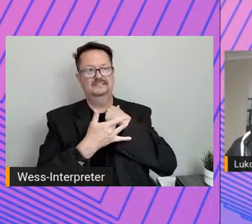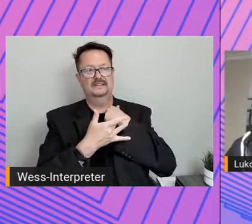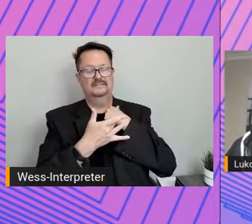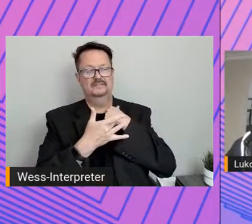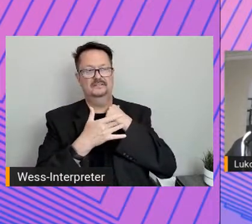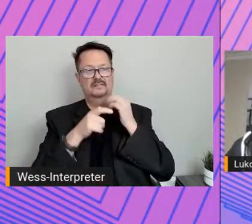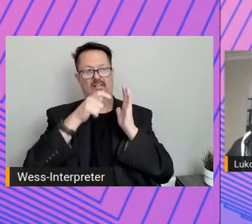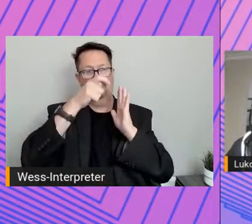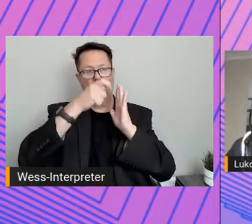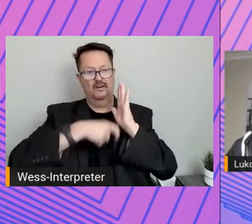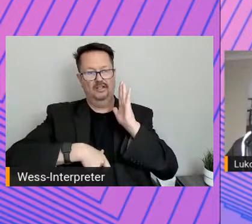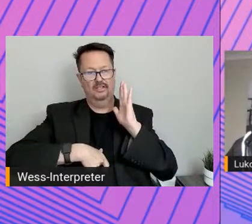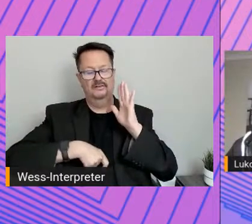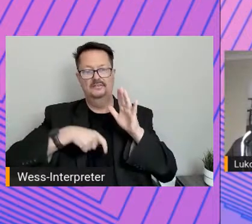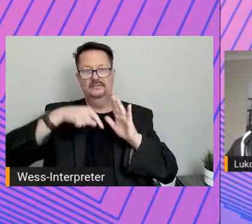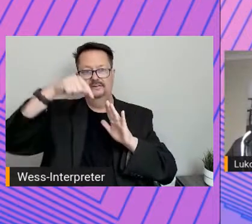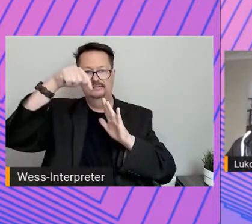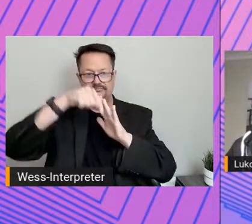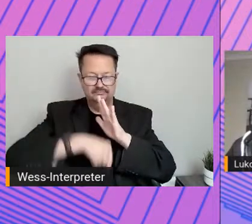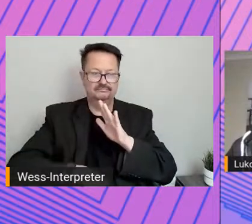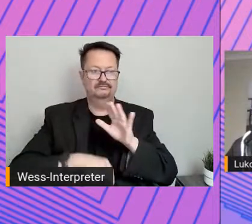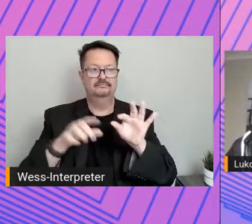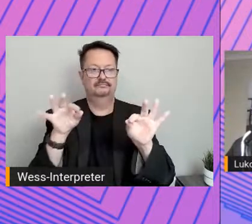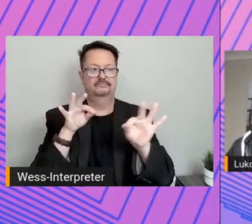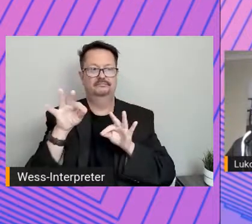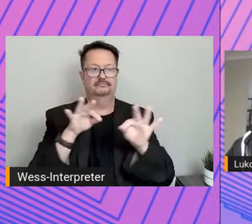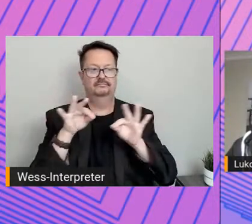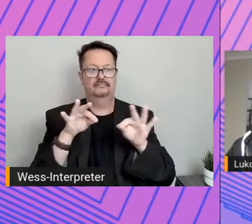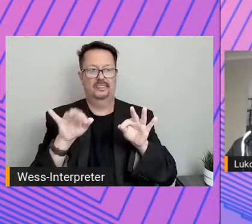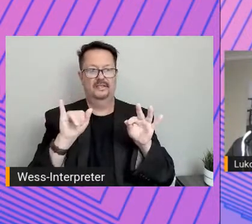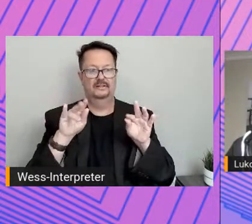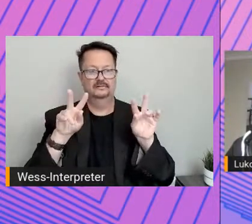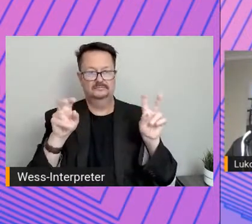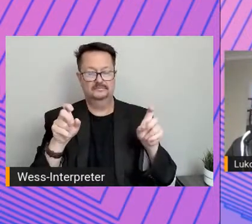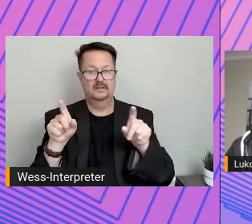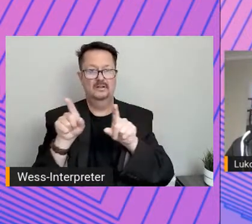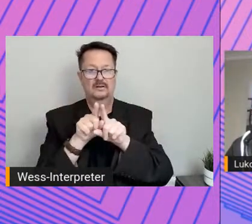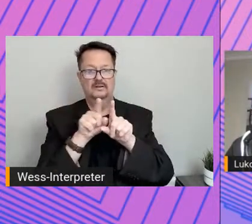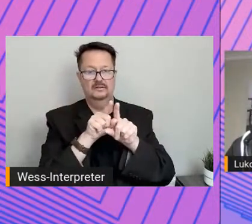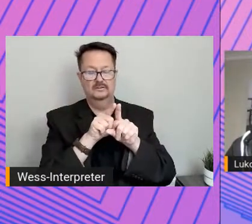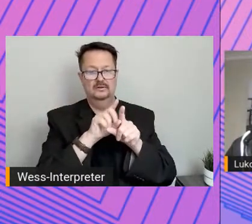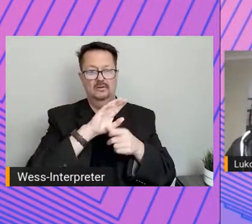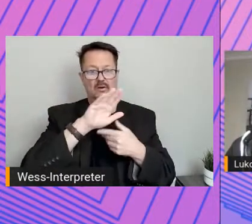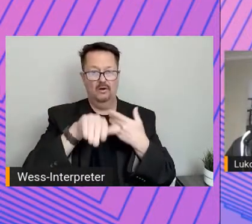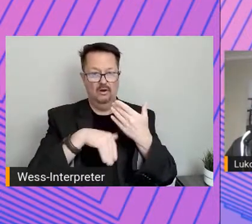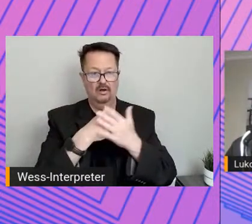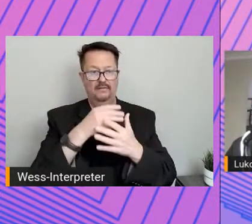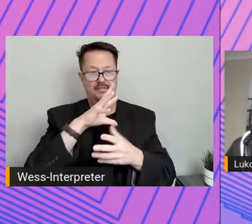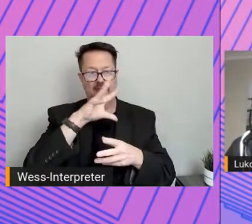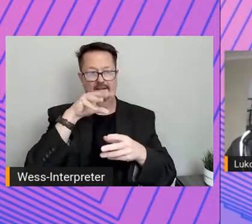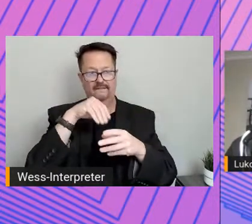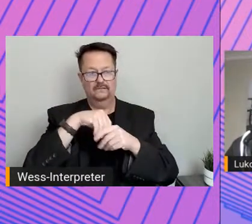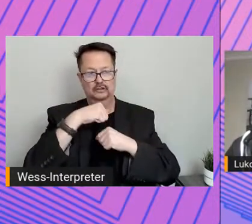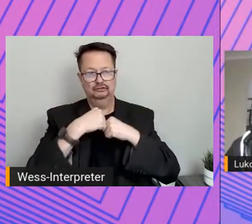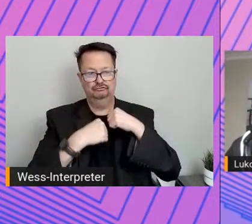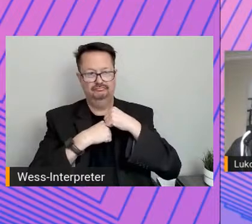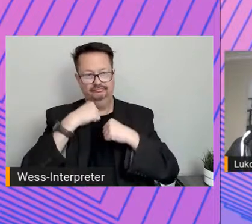with that particular topic, but also I have all of that infrastructure built out in